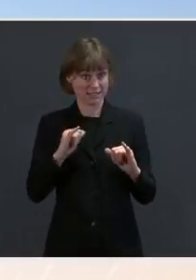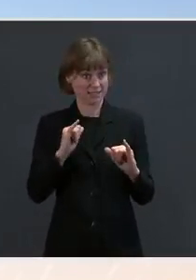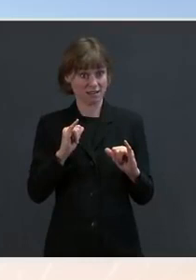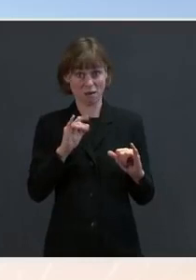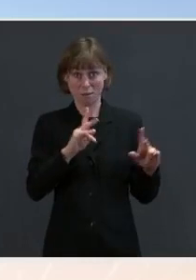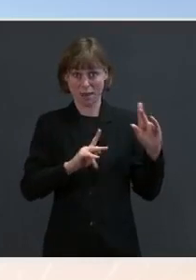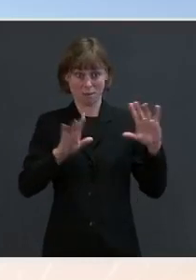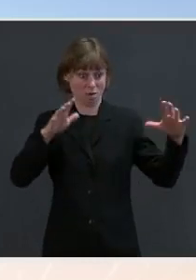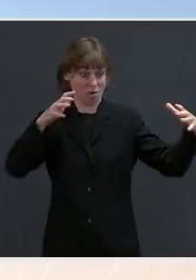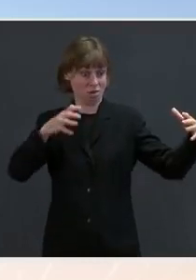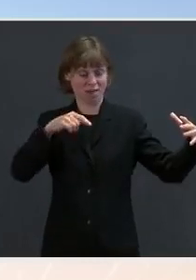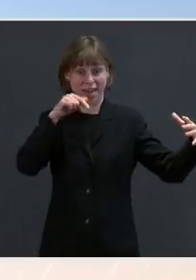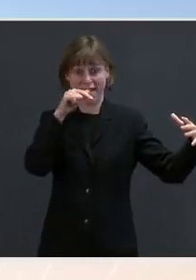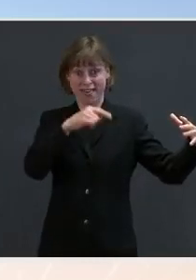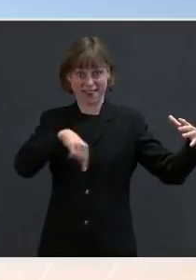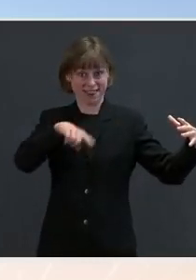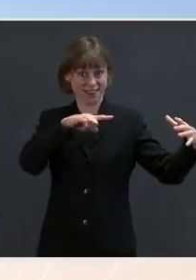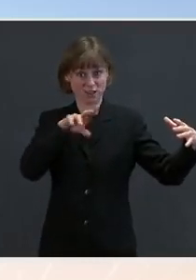this vaccine, even though